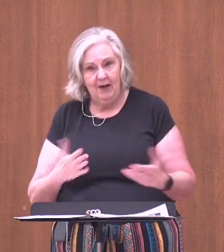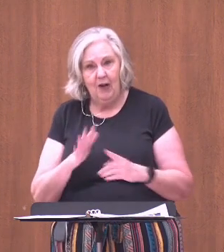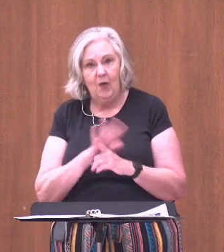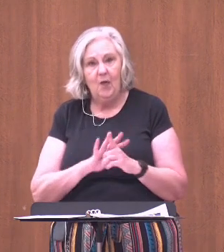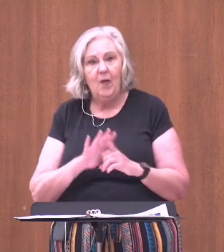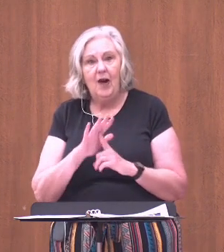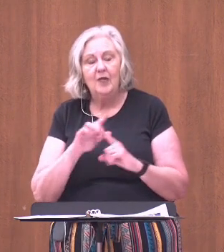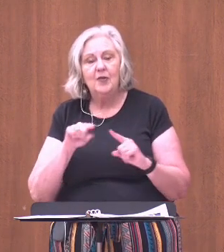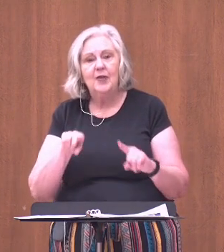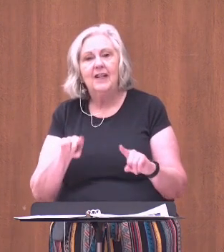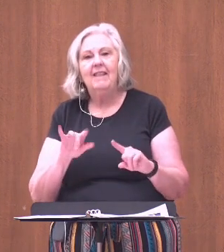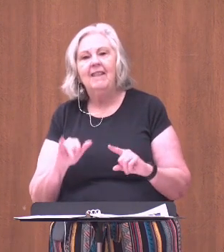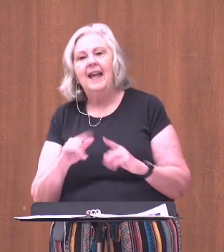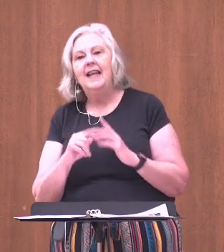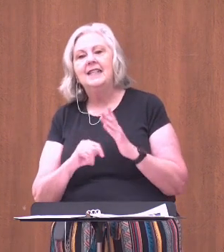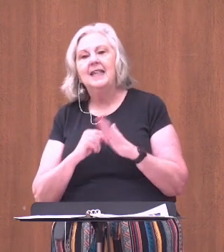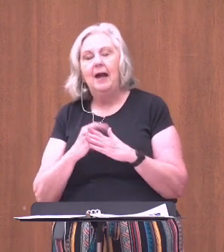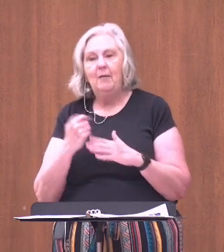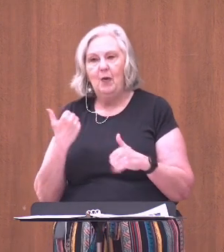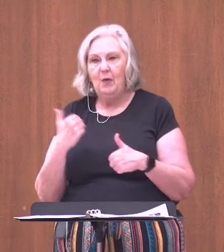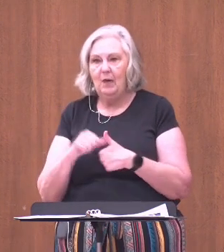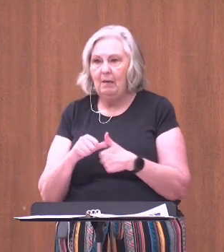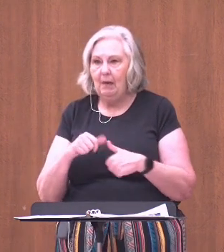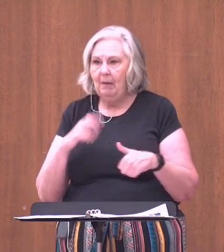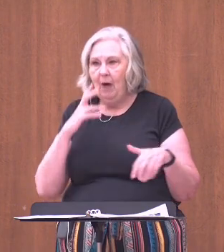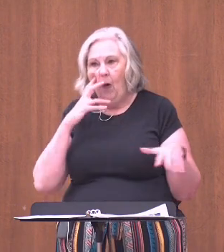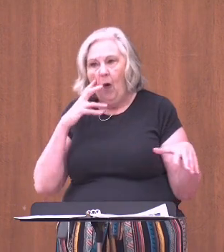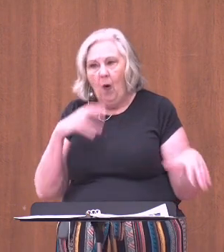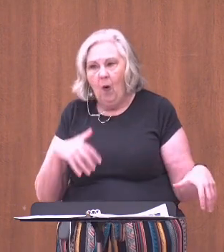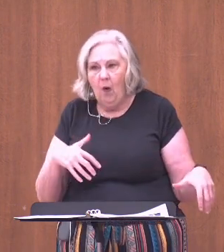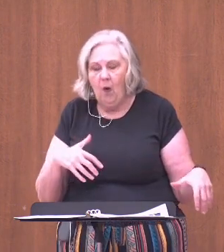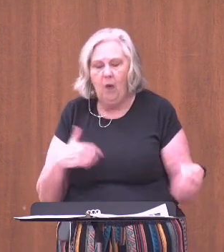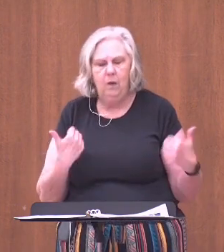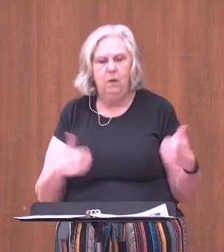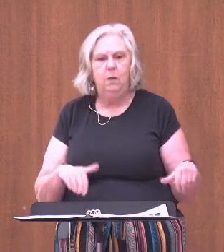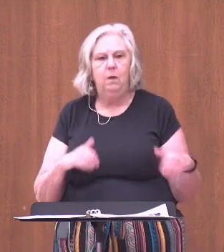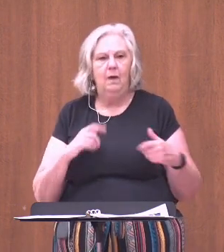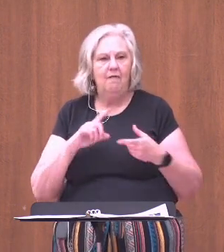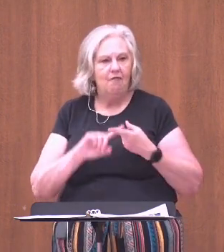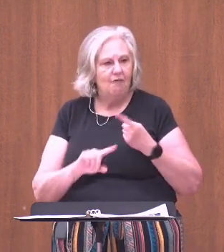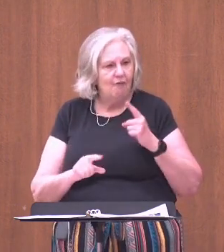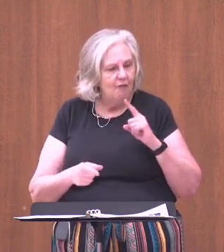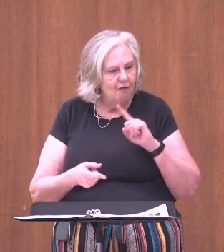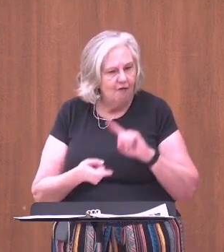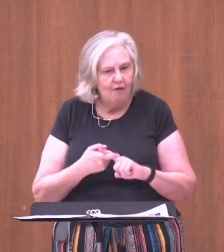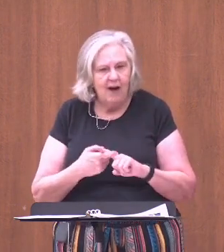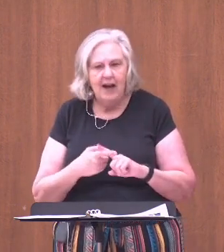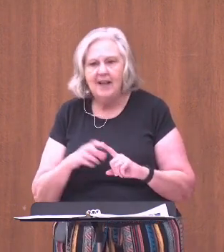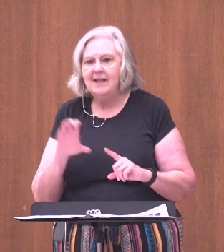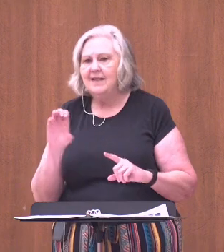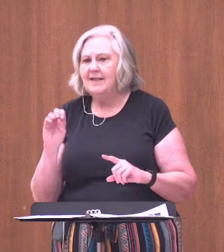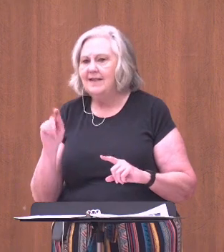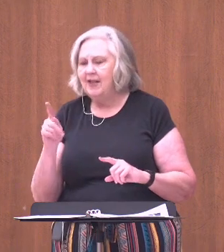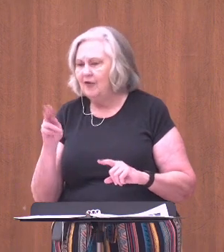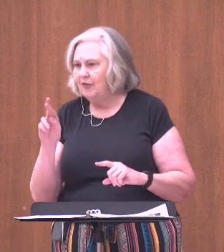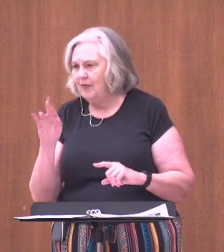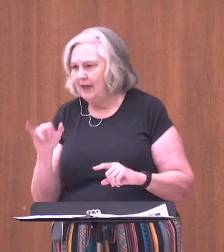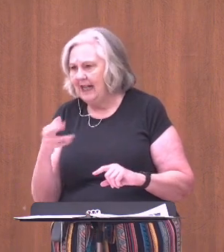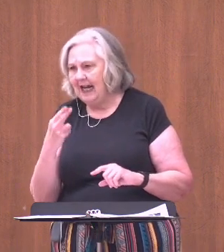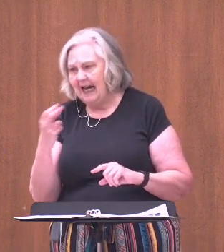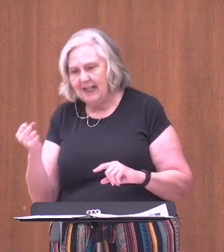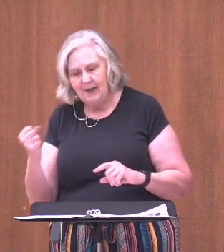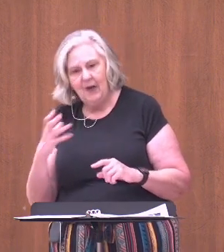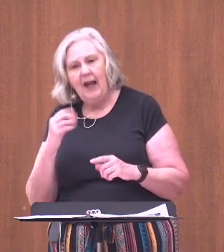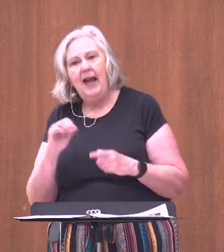during that time, you remember the shock waves that went through among his friends at Century High School, as well as his